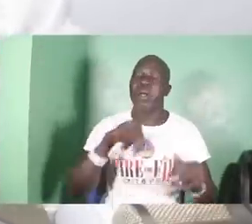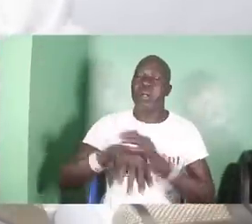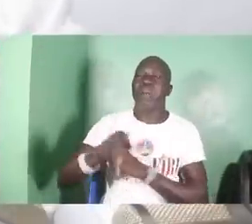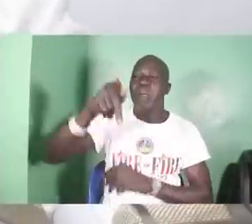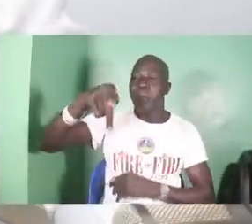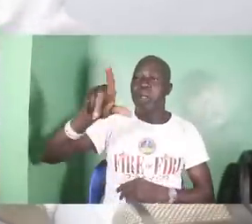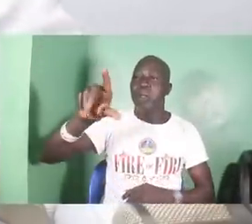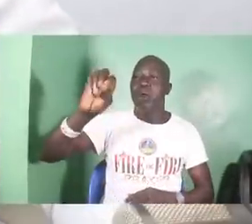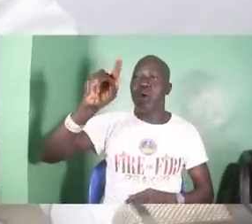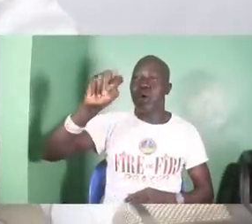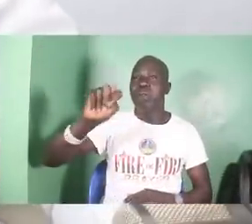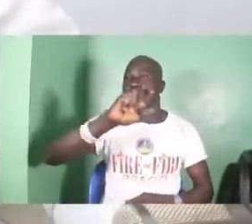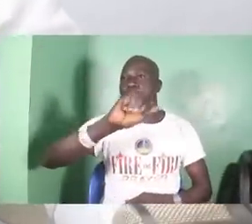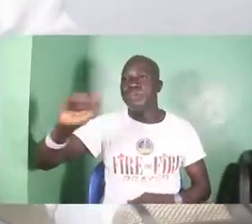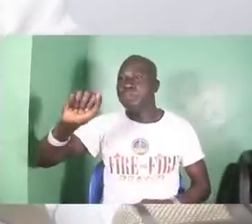plot 6A